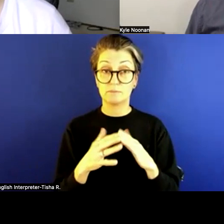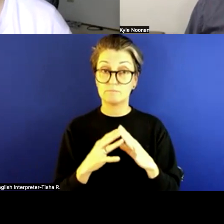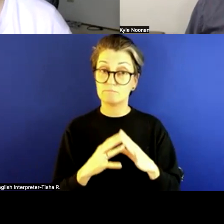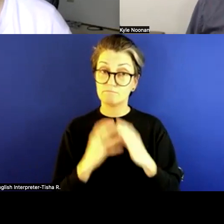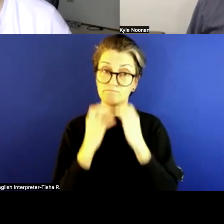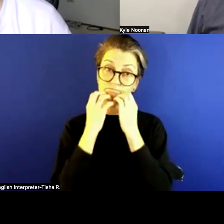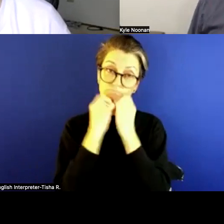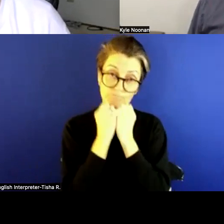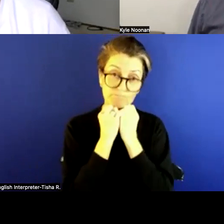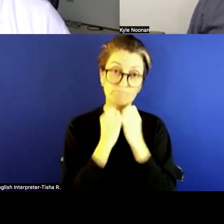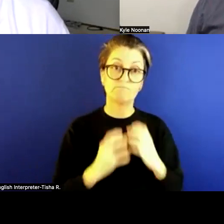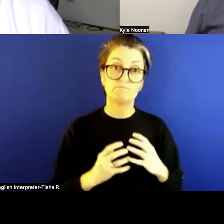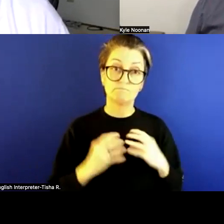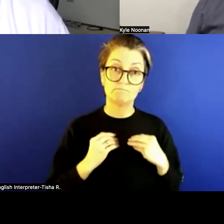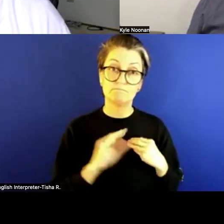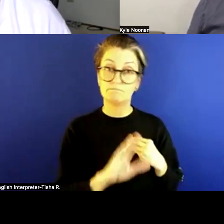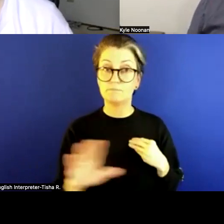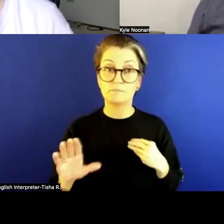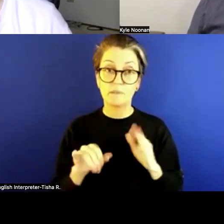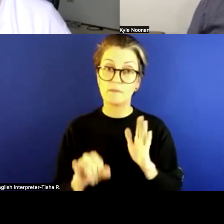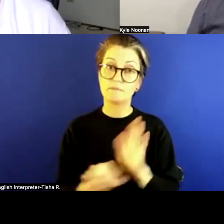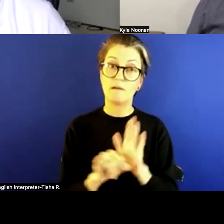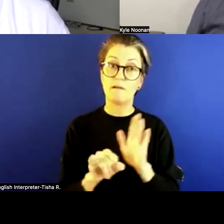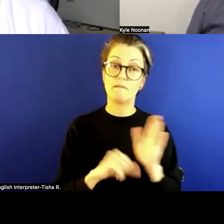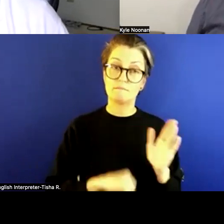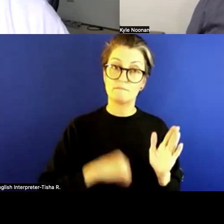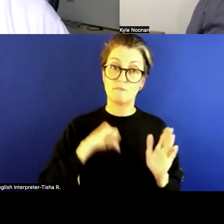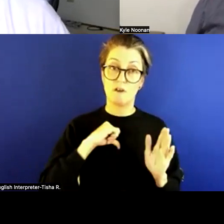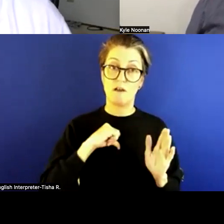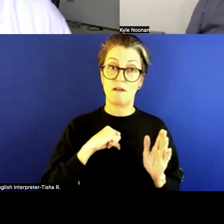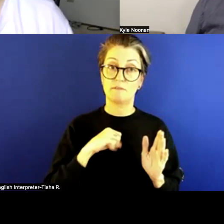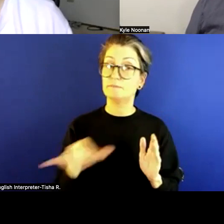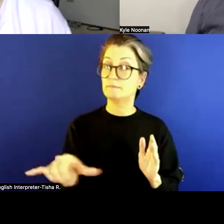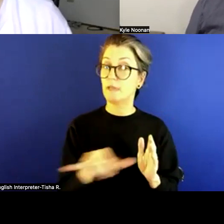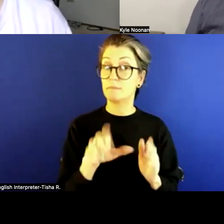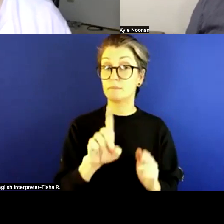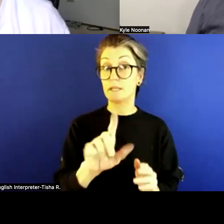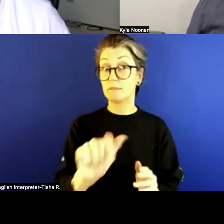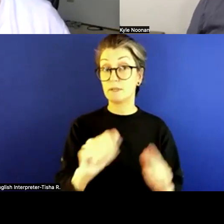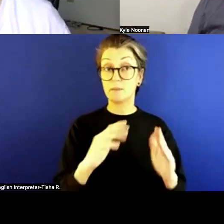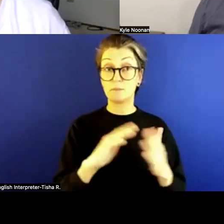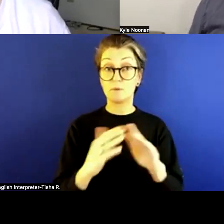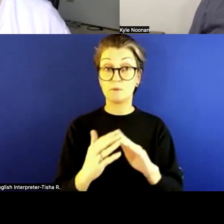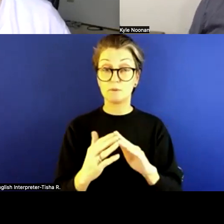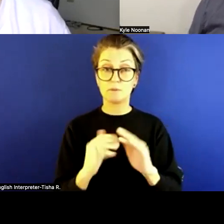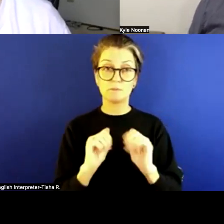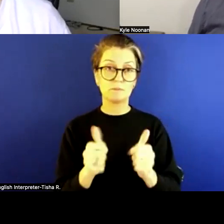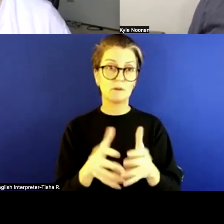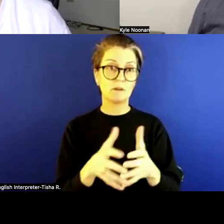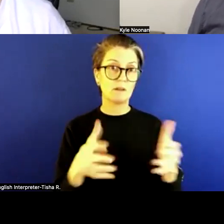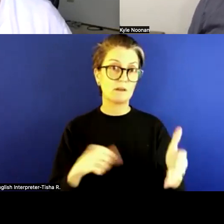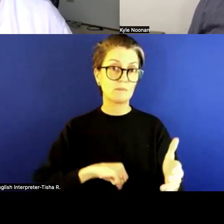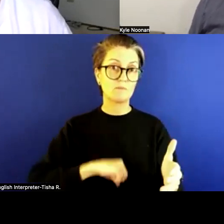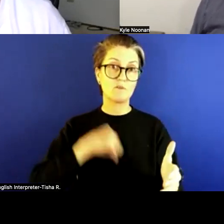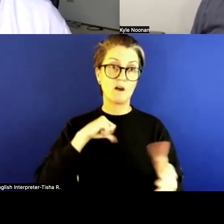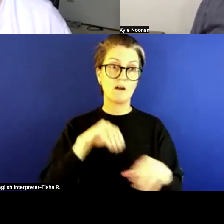their identity. And just like in the disability community, there also is a great deal of pride in military